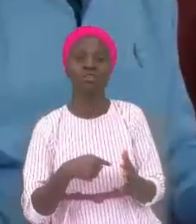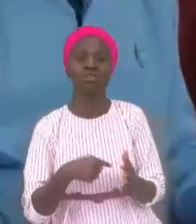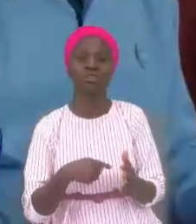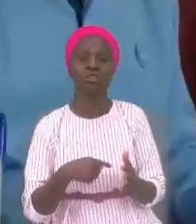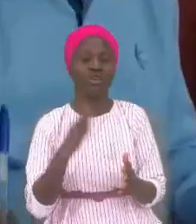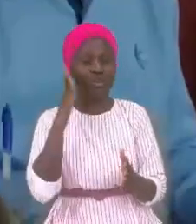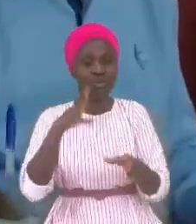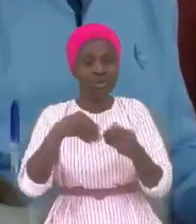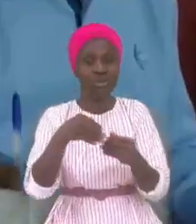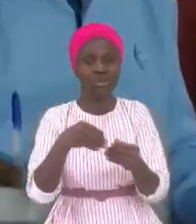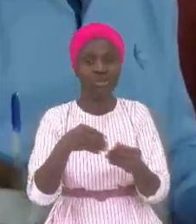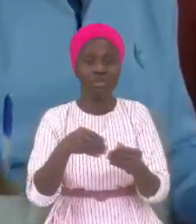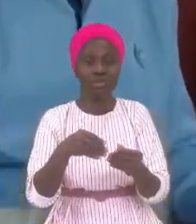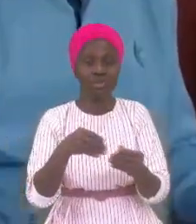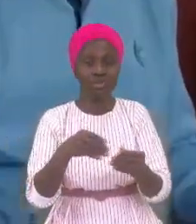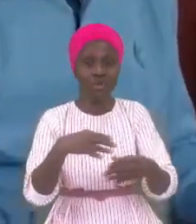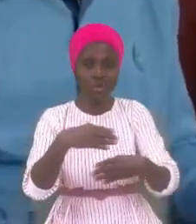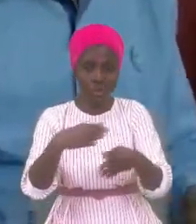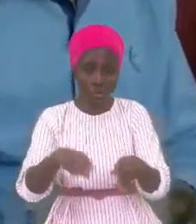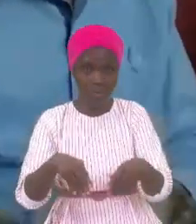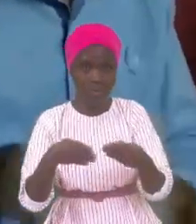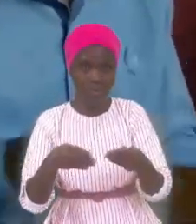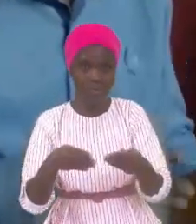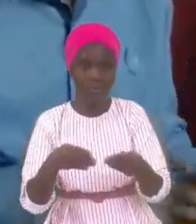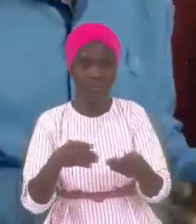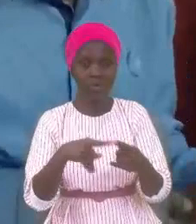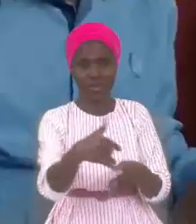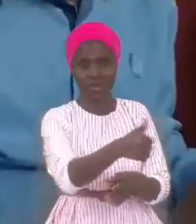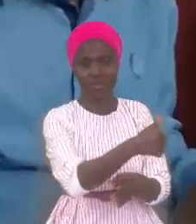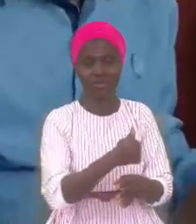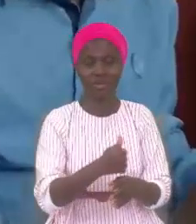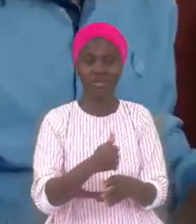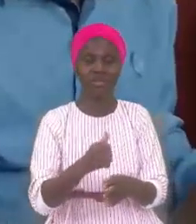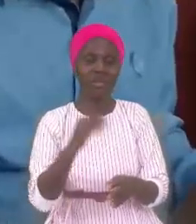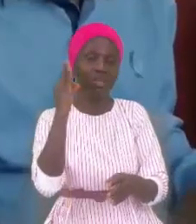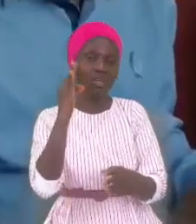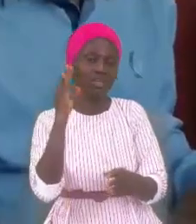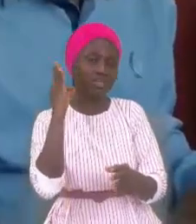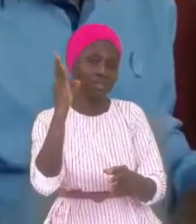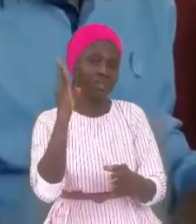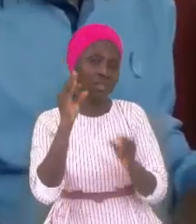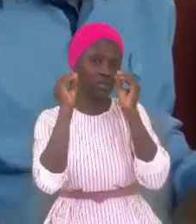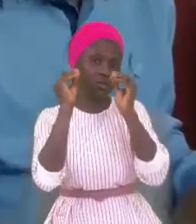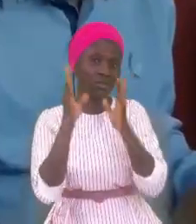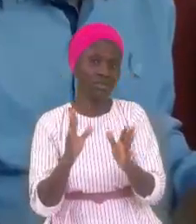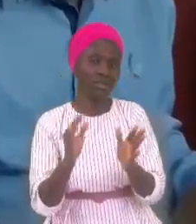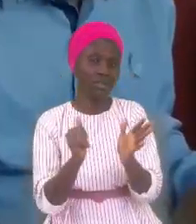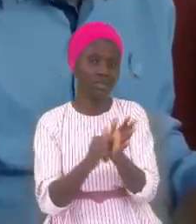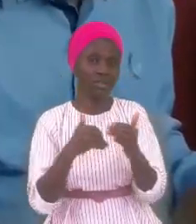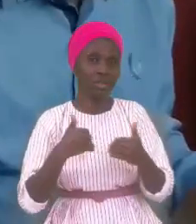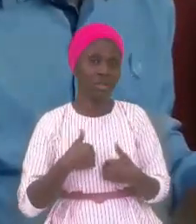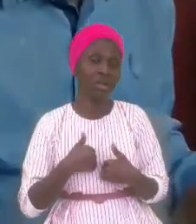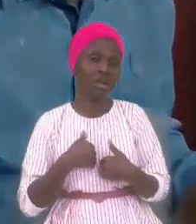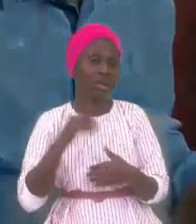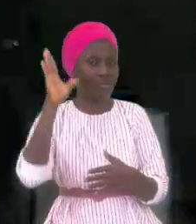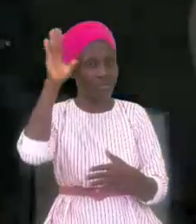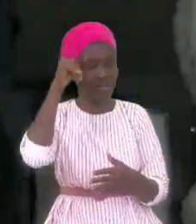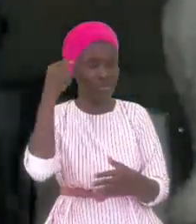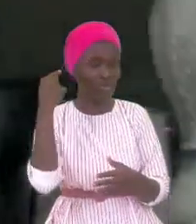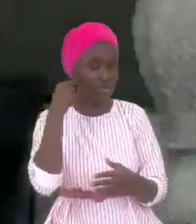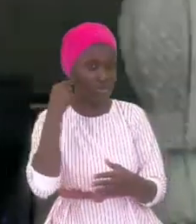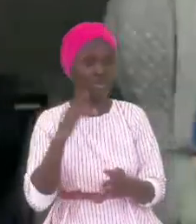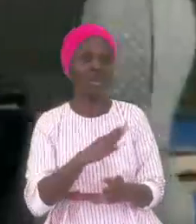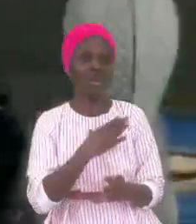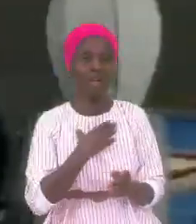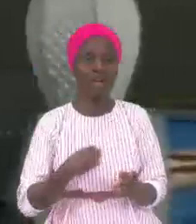ears. In verse 4 it says, they will turn away their ears from the truth and shall be turned